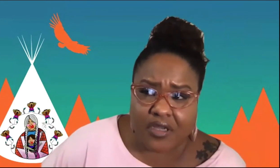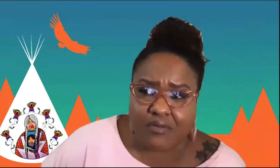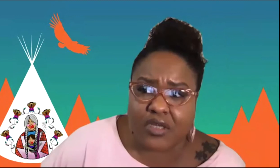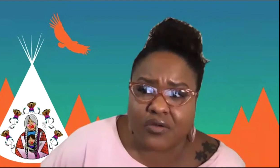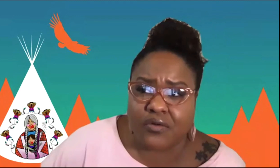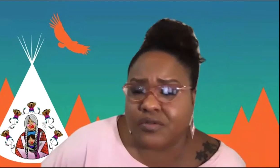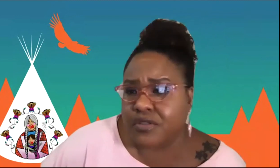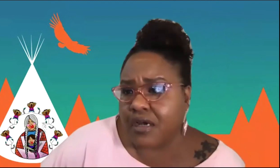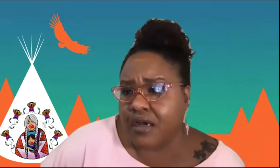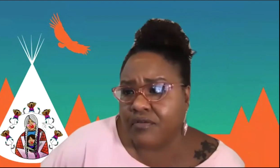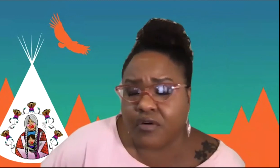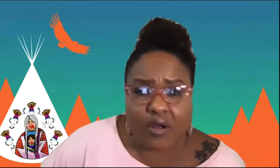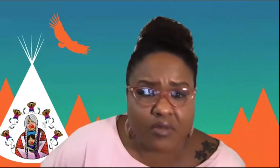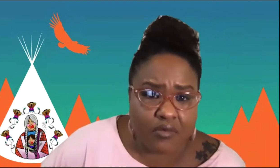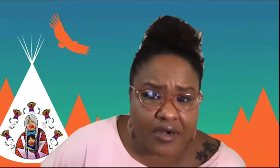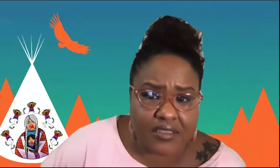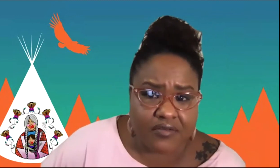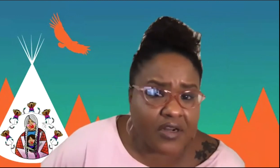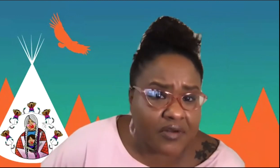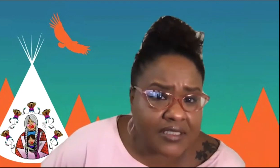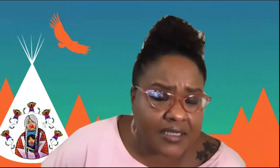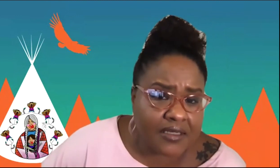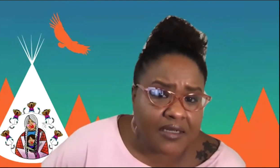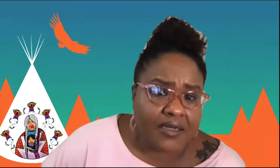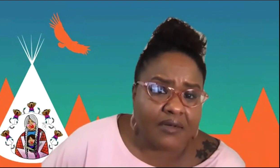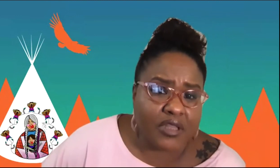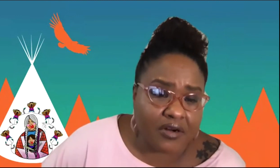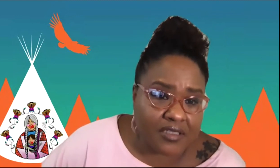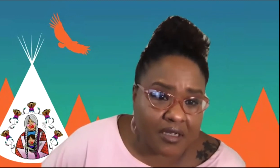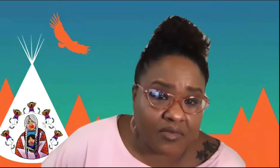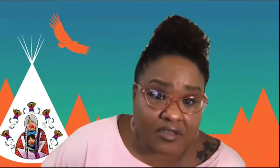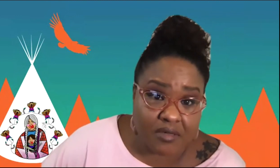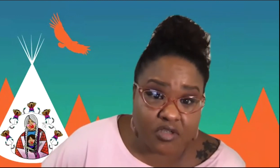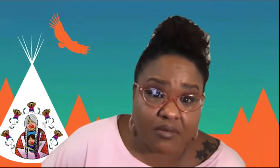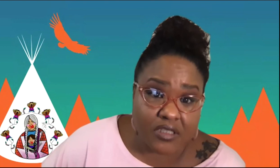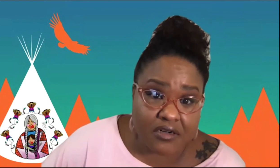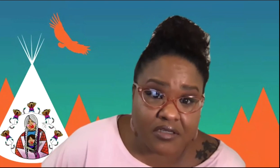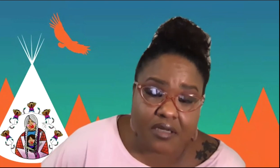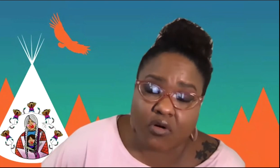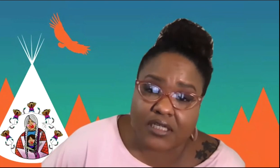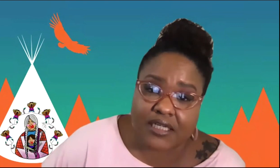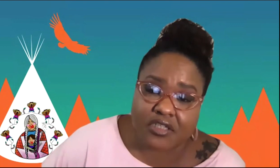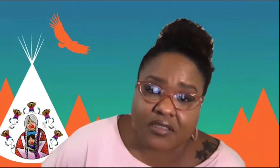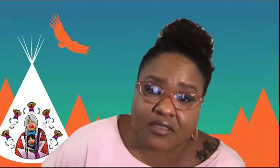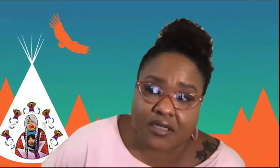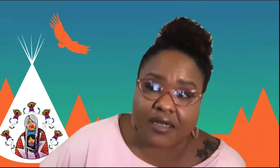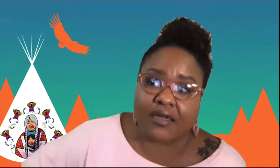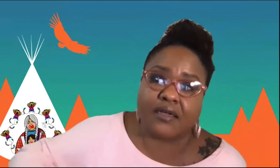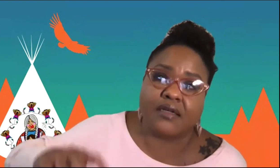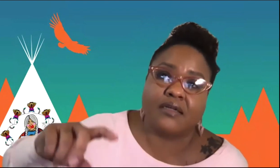out there can be used for public awareness and fundraising, but there are some tribal leaders, some